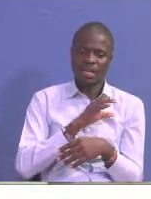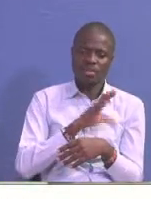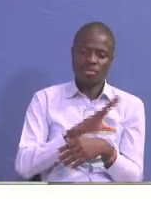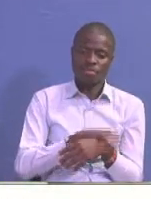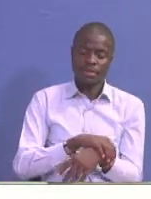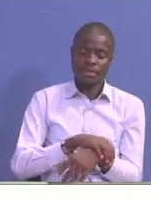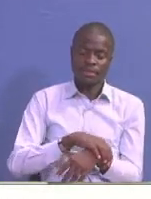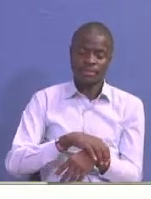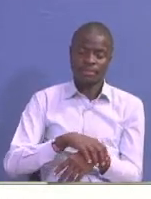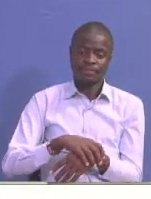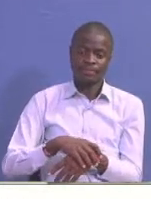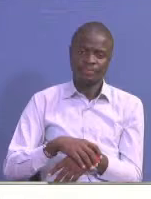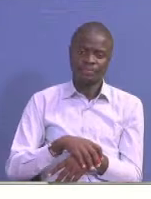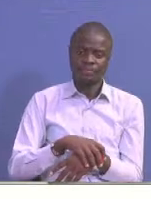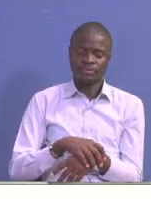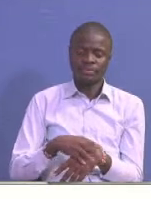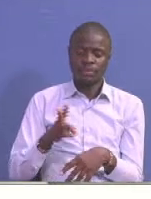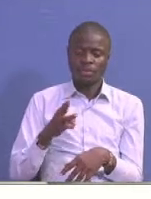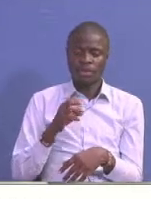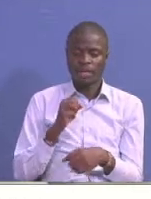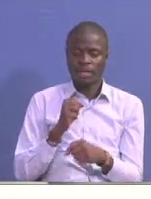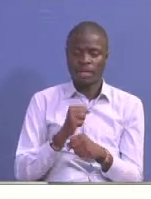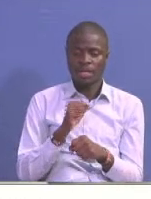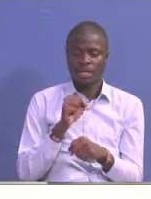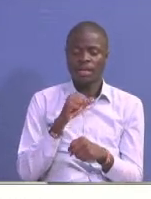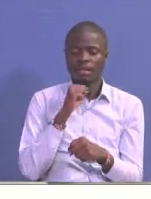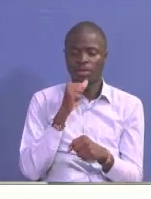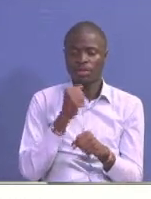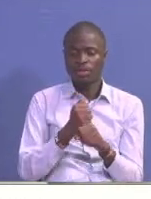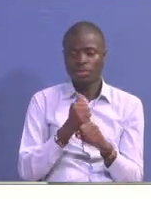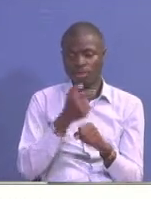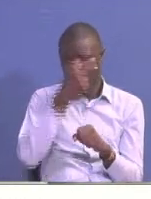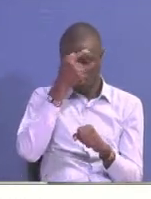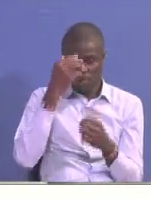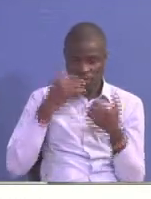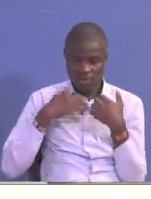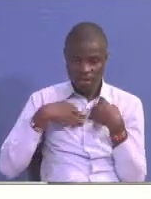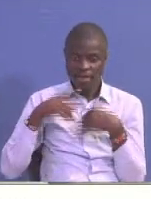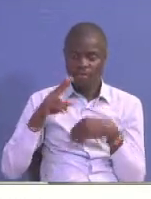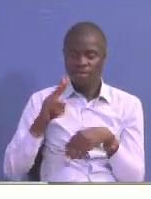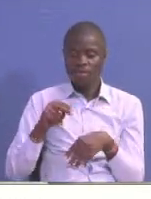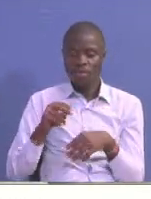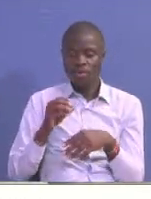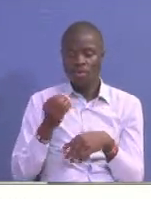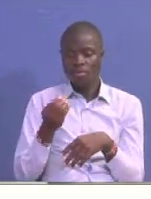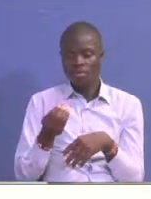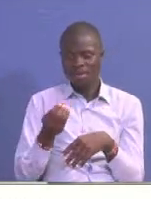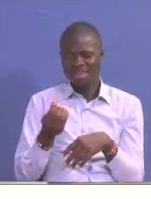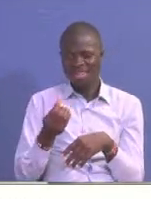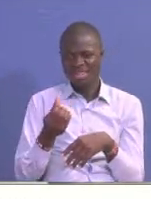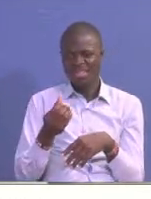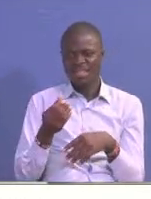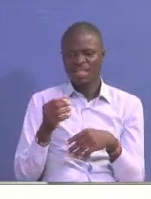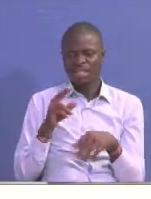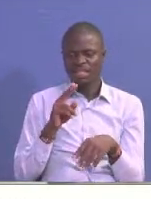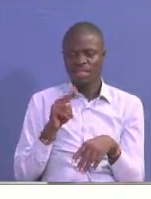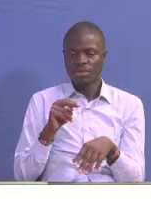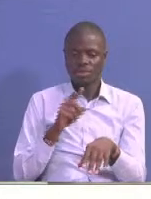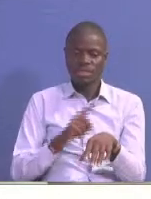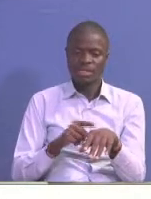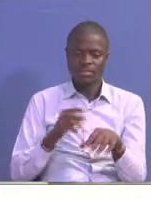Funding is always an excuse. We can't do it because there's no funding. The issue is that there is no time when funding will